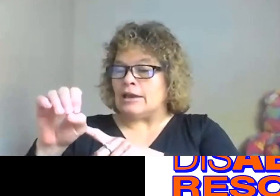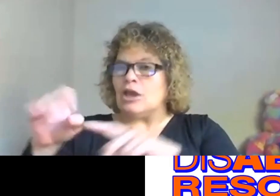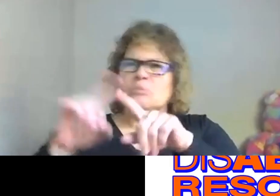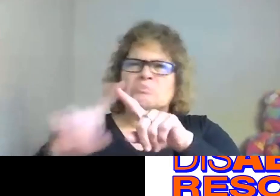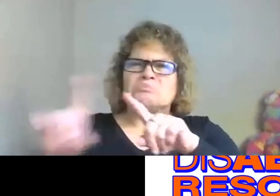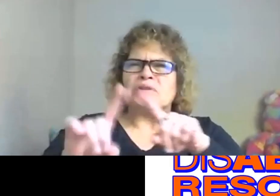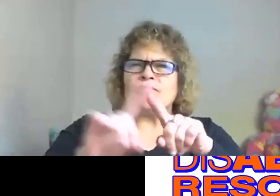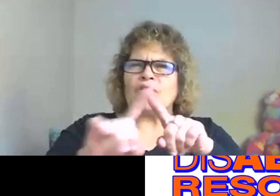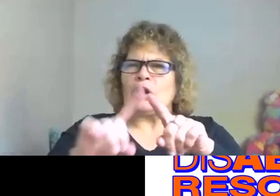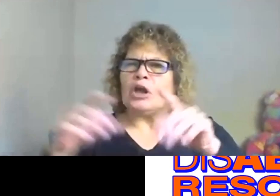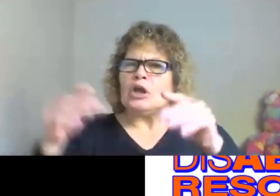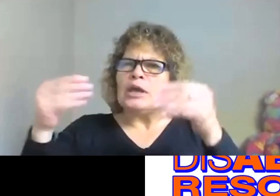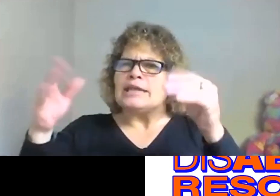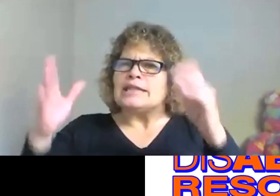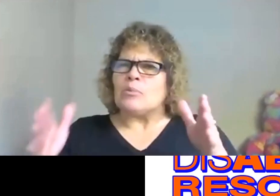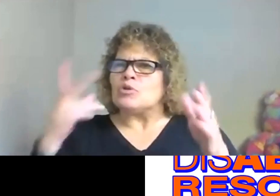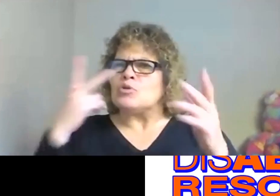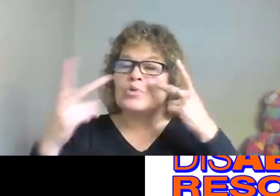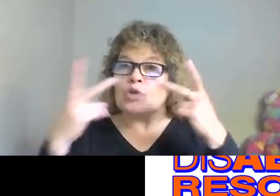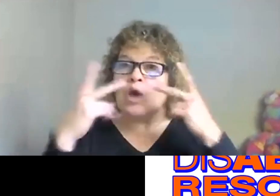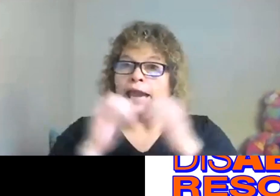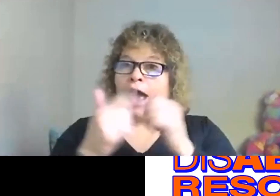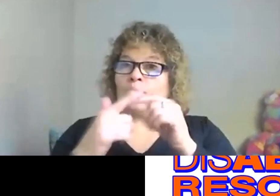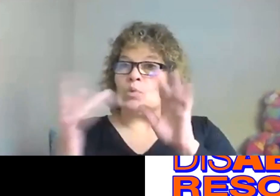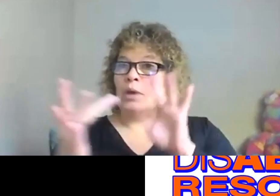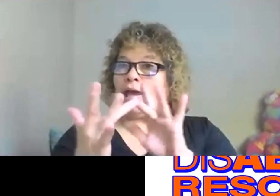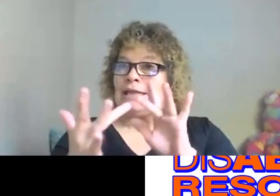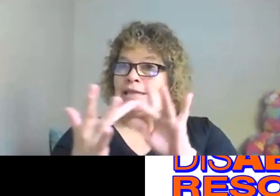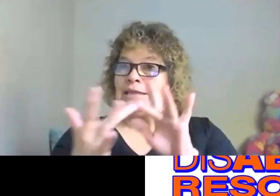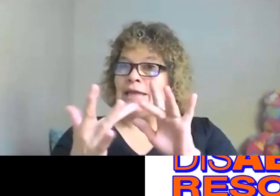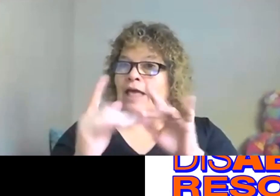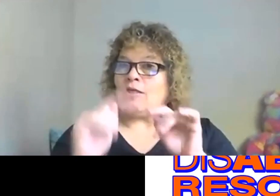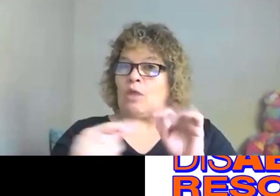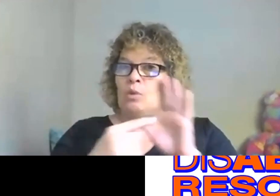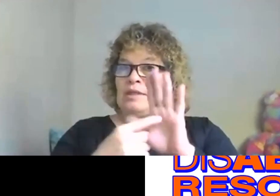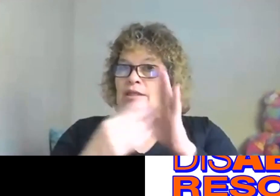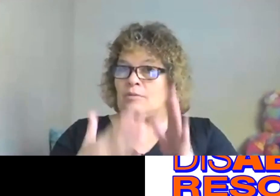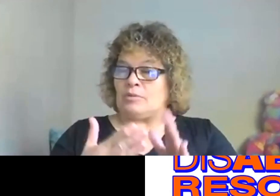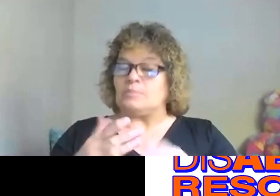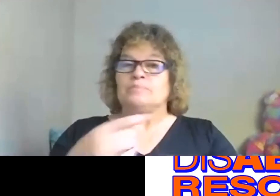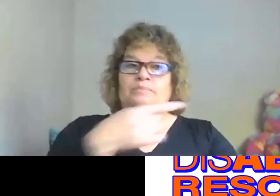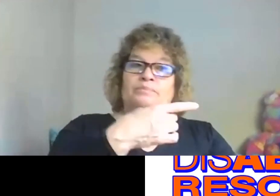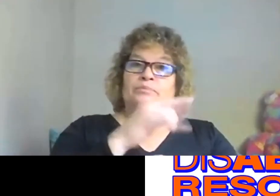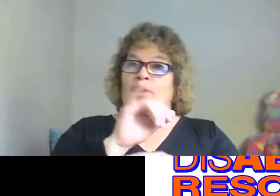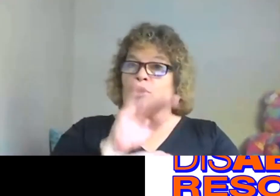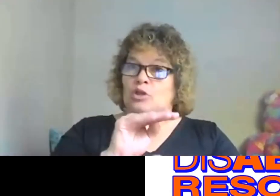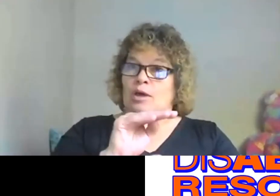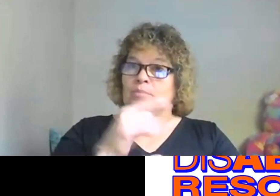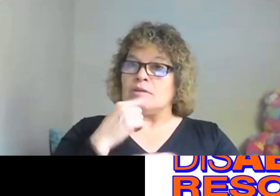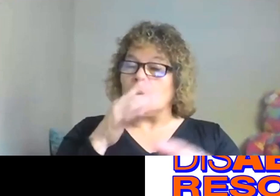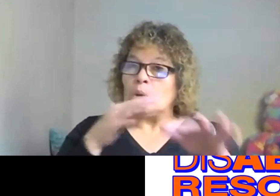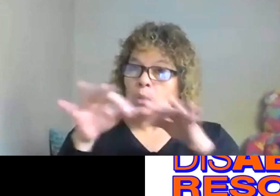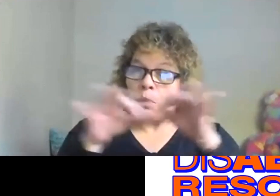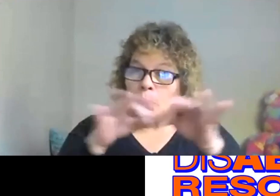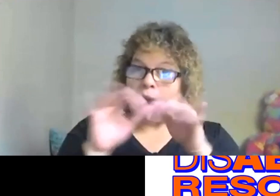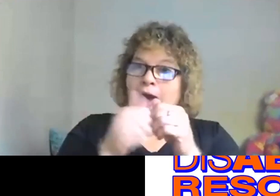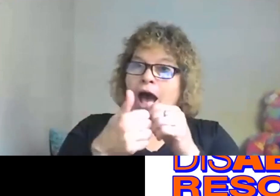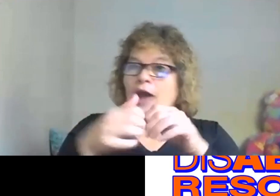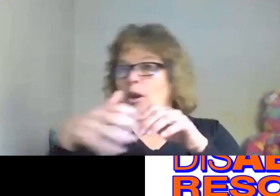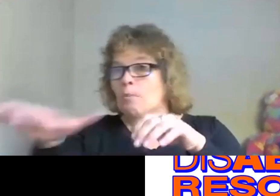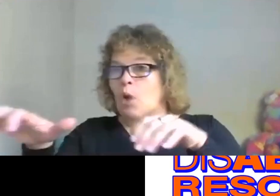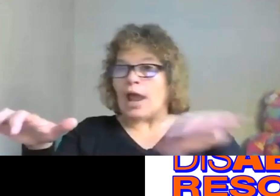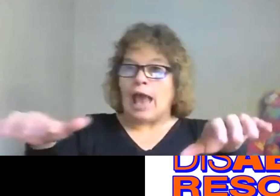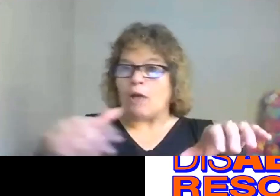heard today and how to get a hold of them. Yes, and shortly we'll be giving you some instructions on our breakout discussions.